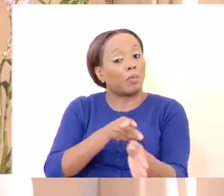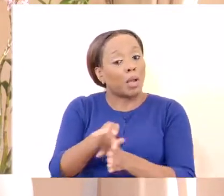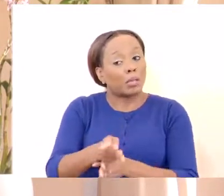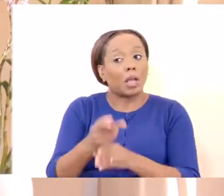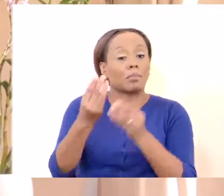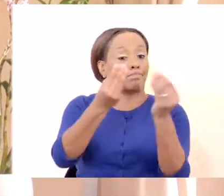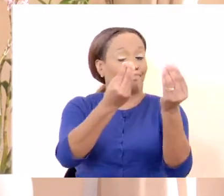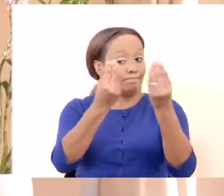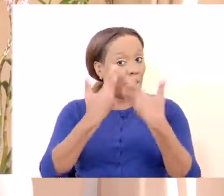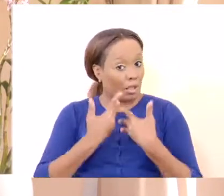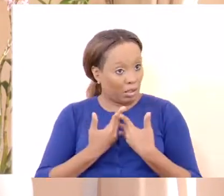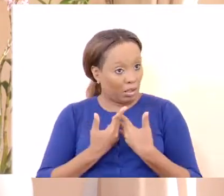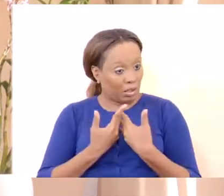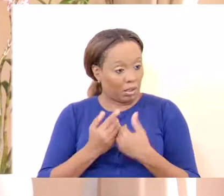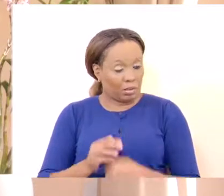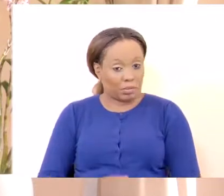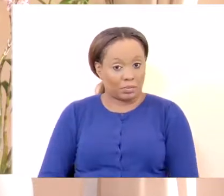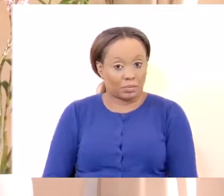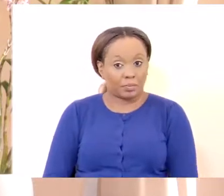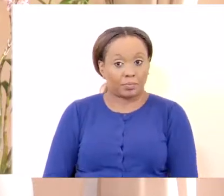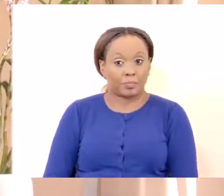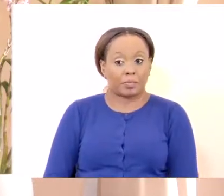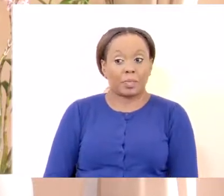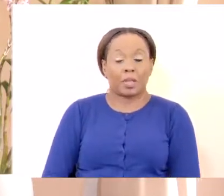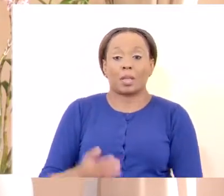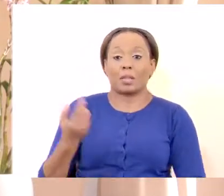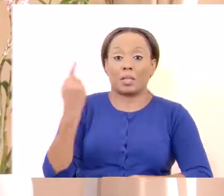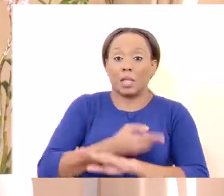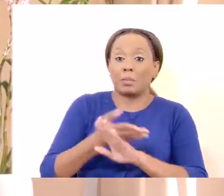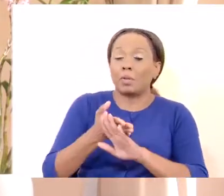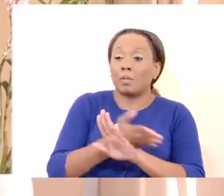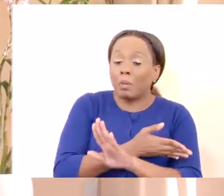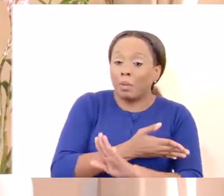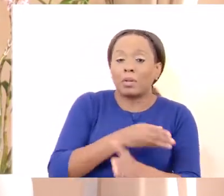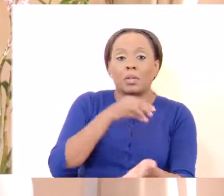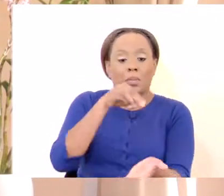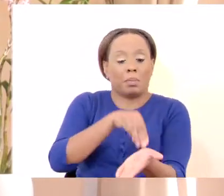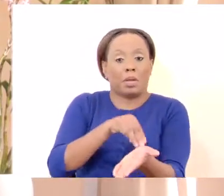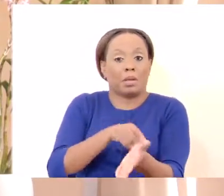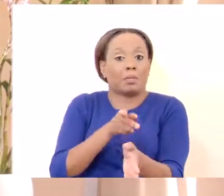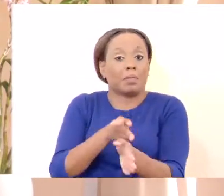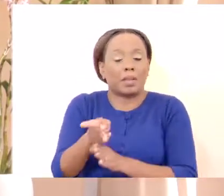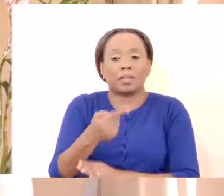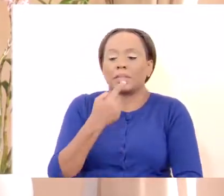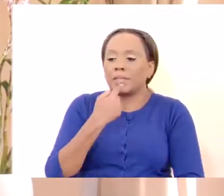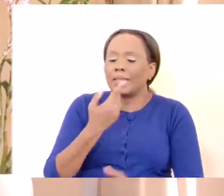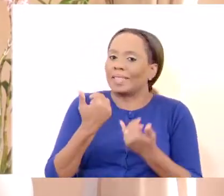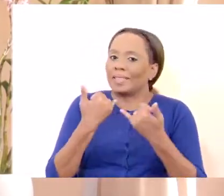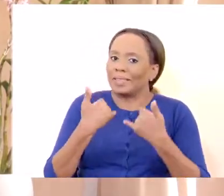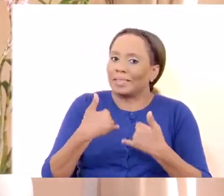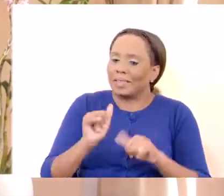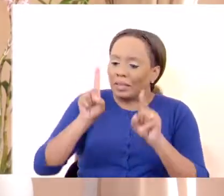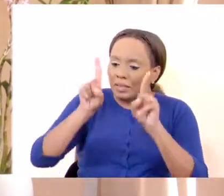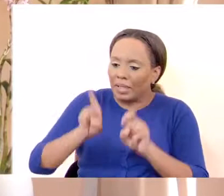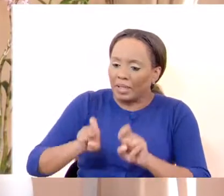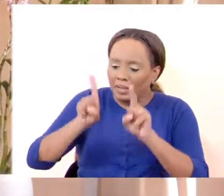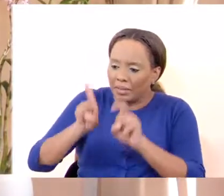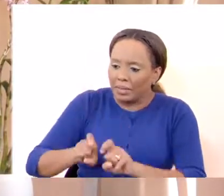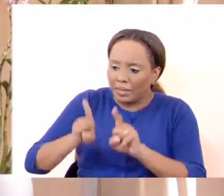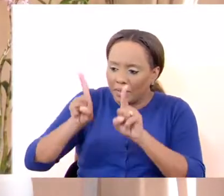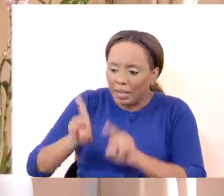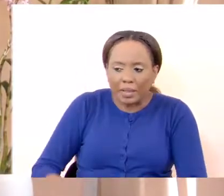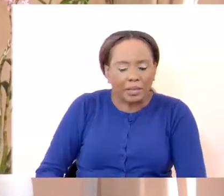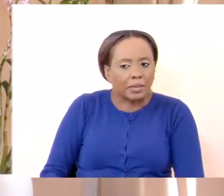reported up to the day before that there were still some tests being run and that they were not in a position